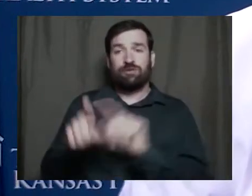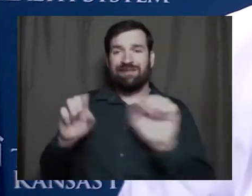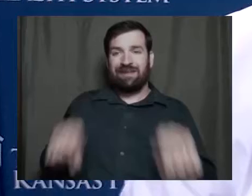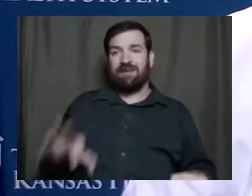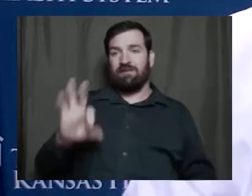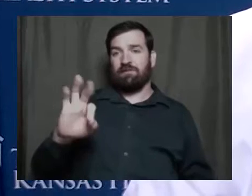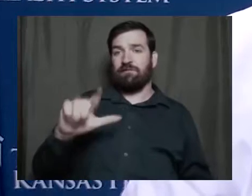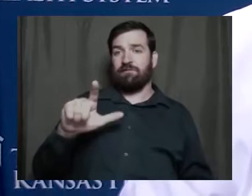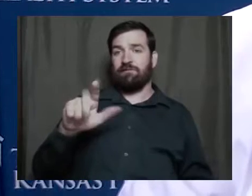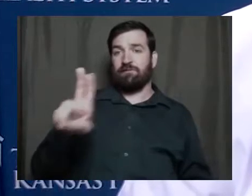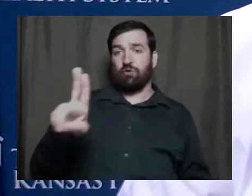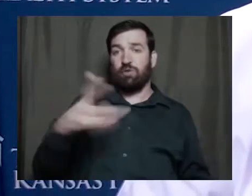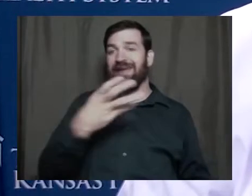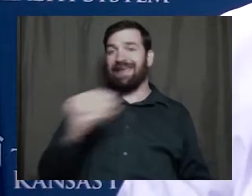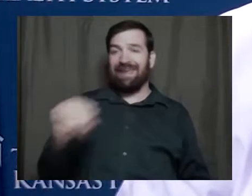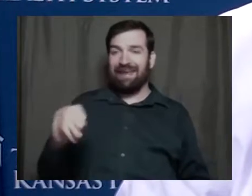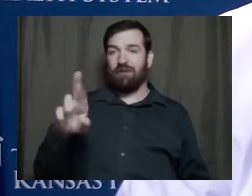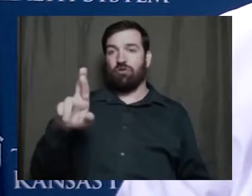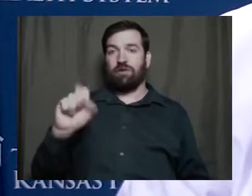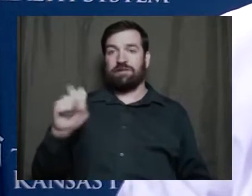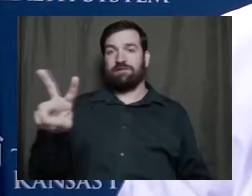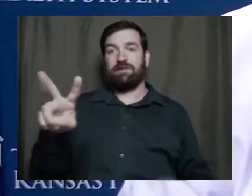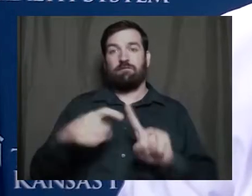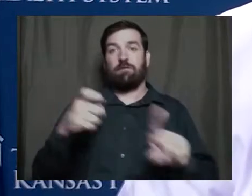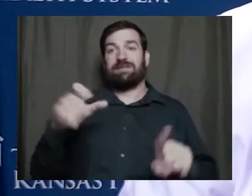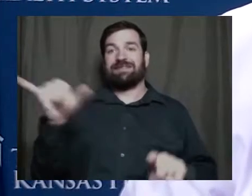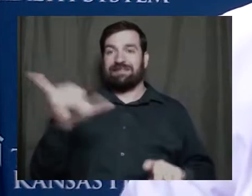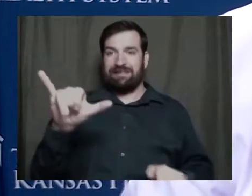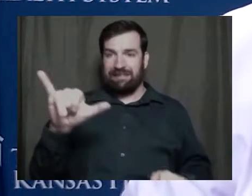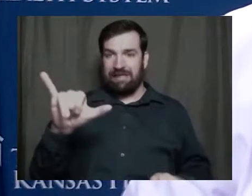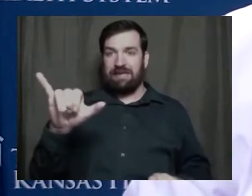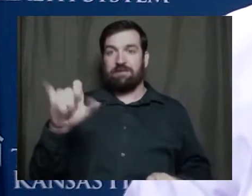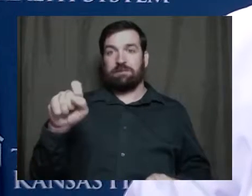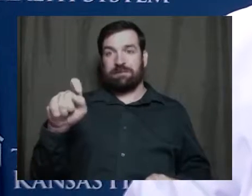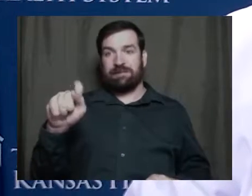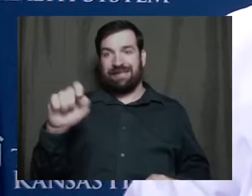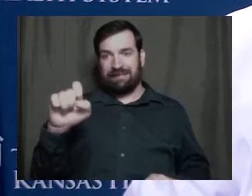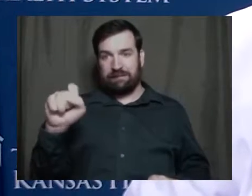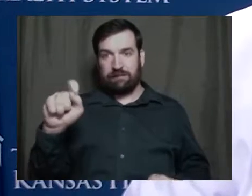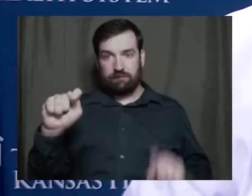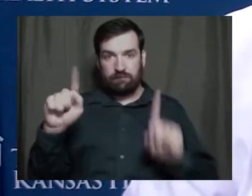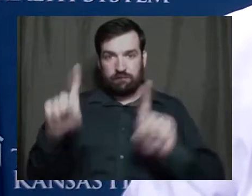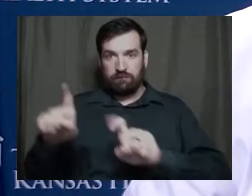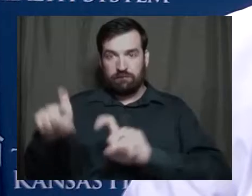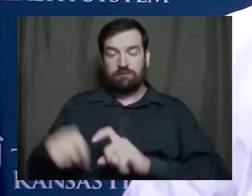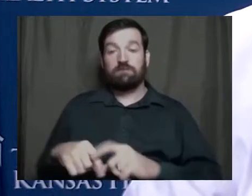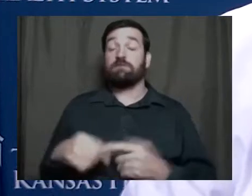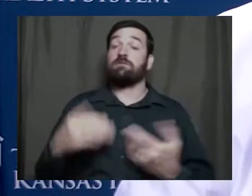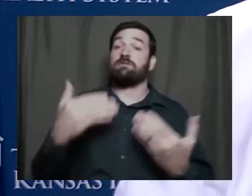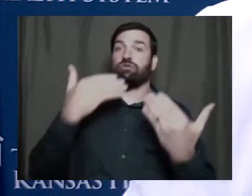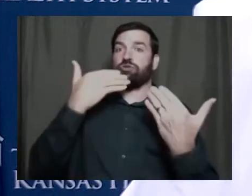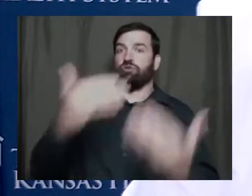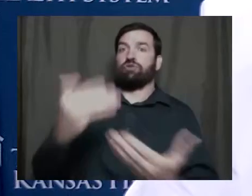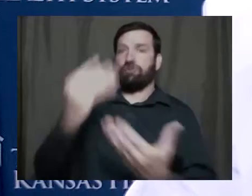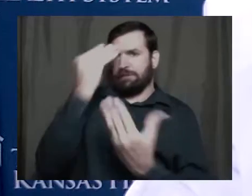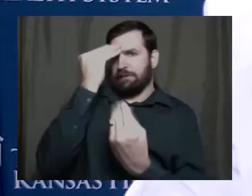that same swab. It's also the PCR technology. So we have very reliable data to say, okay,